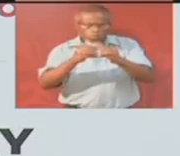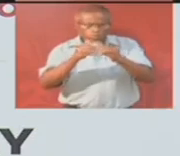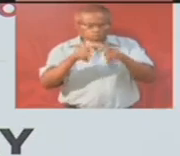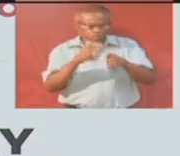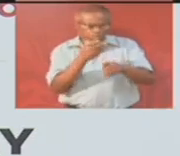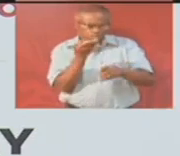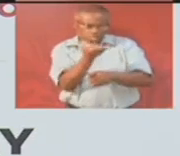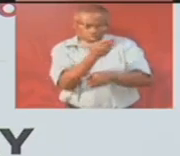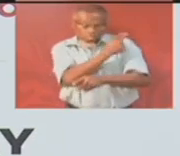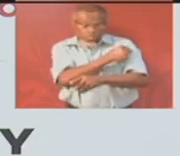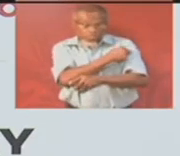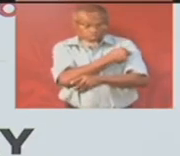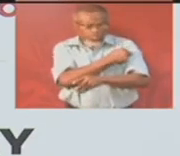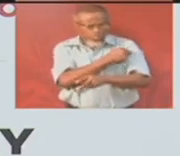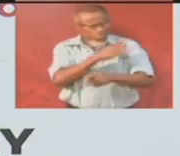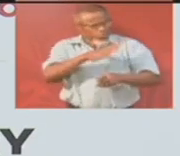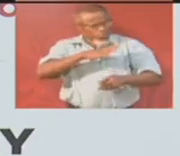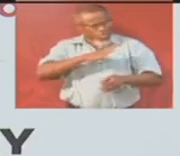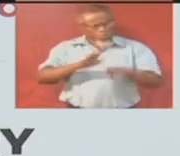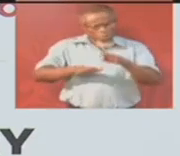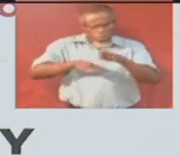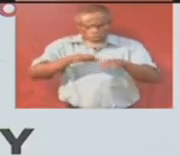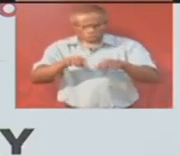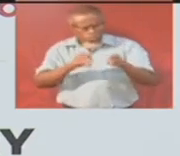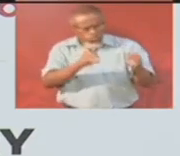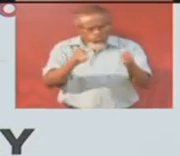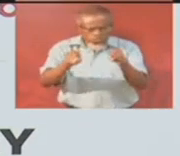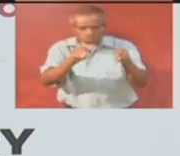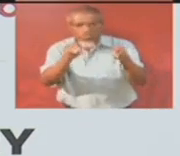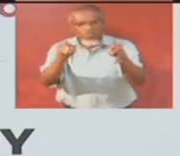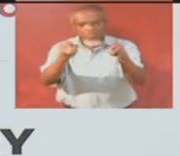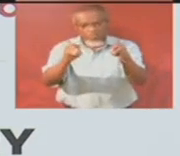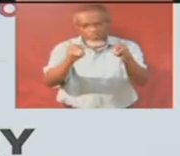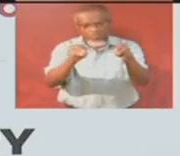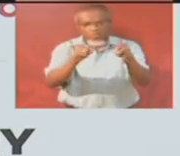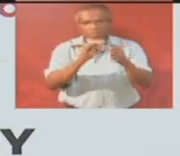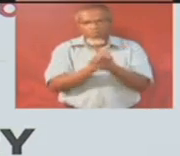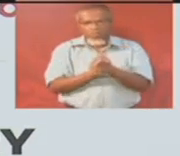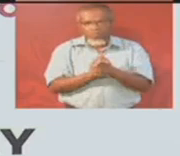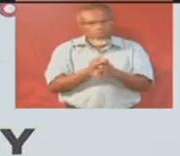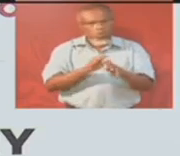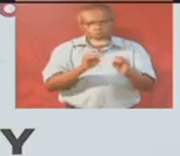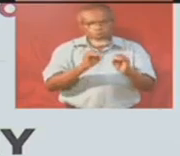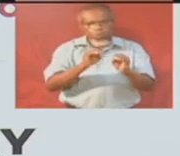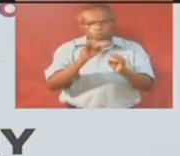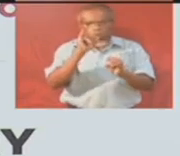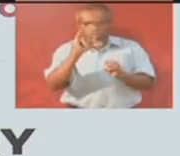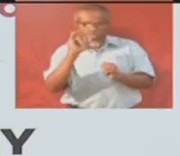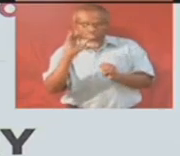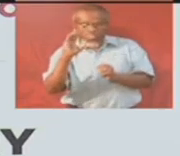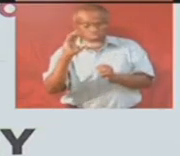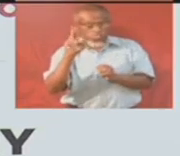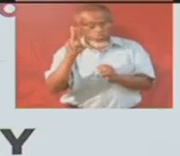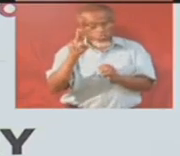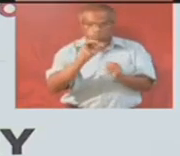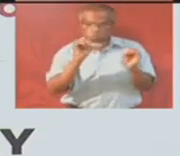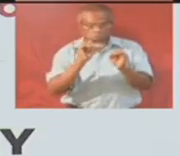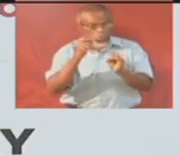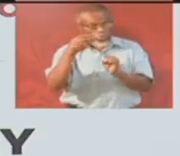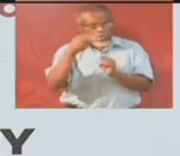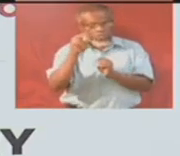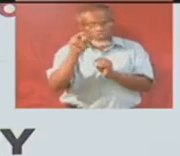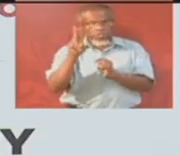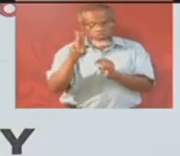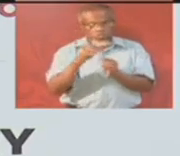good. So right now, we're in a good position. We meet again on Friday to discuss the latest